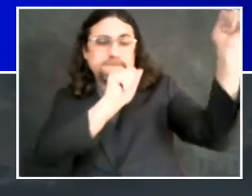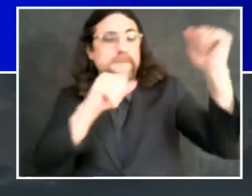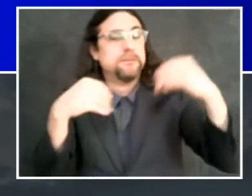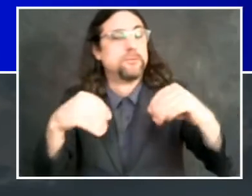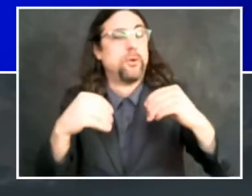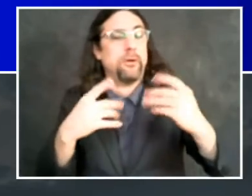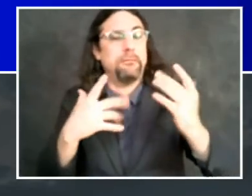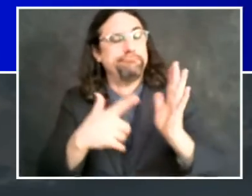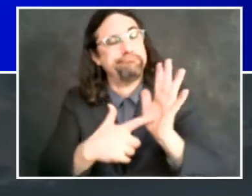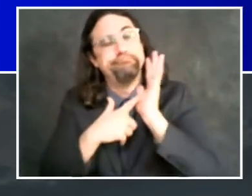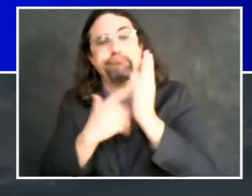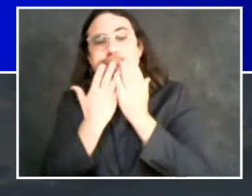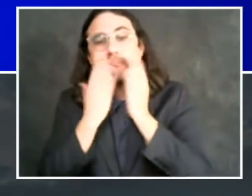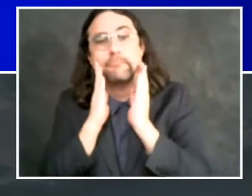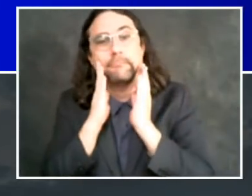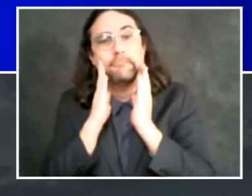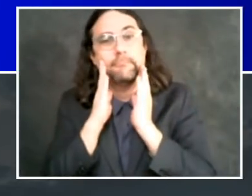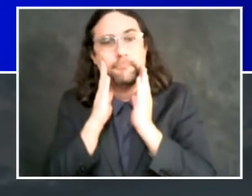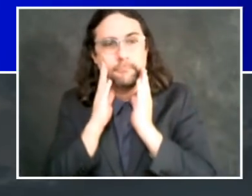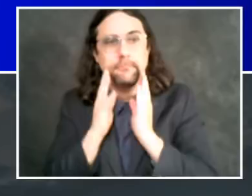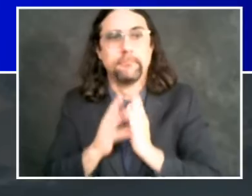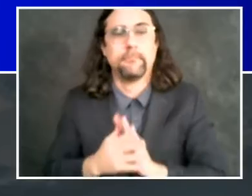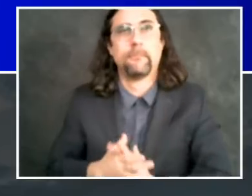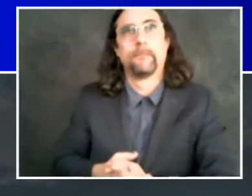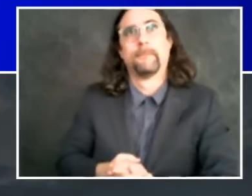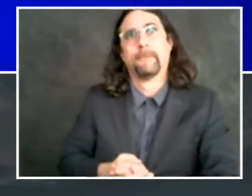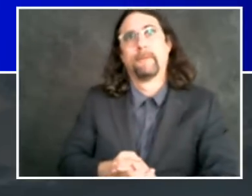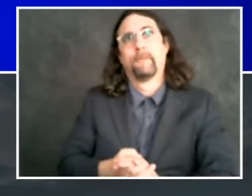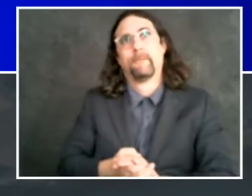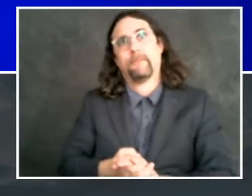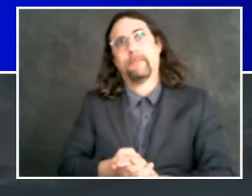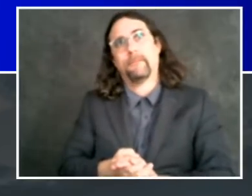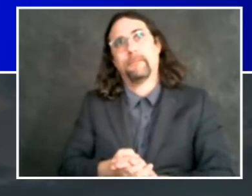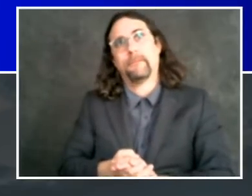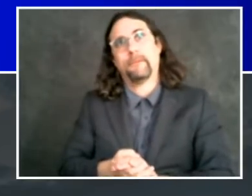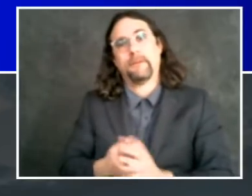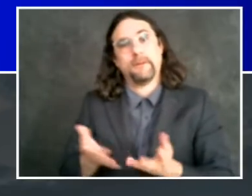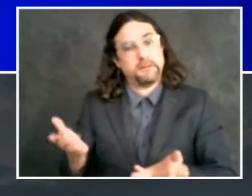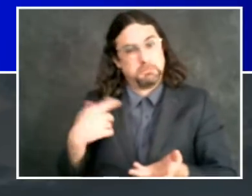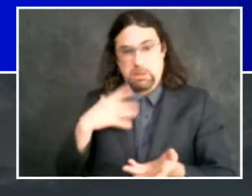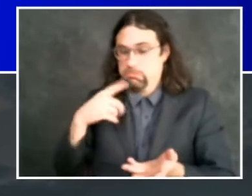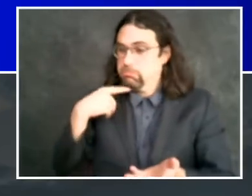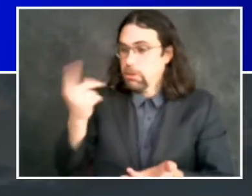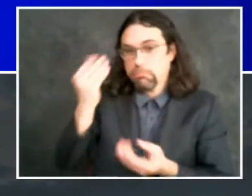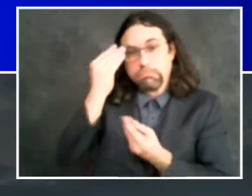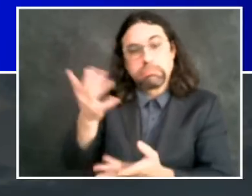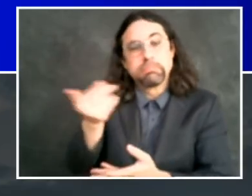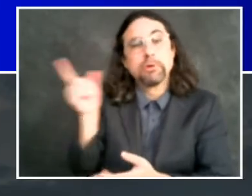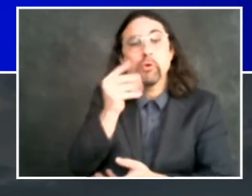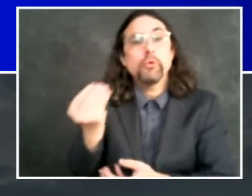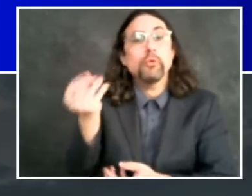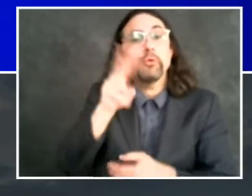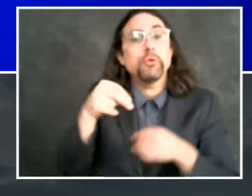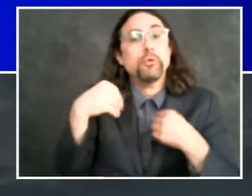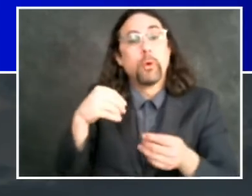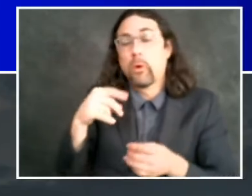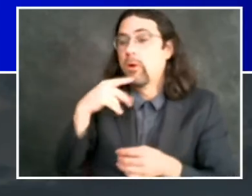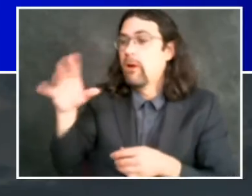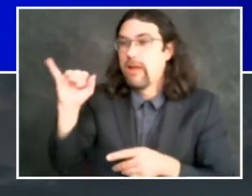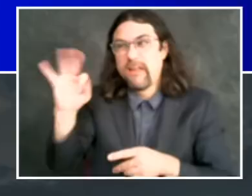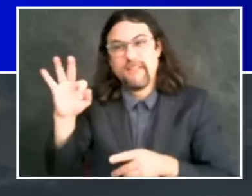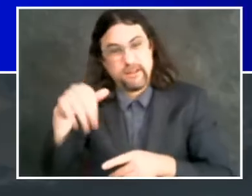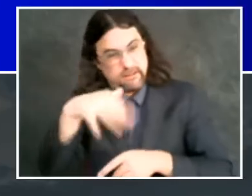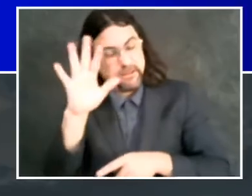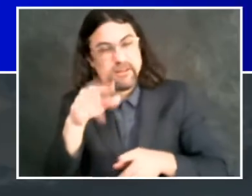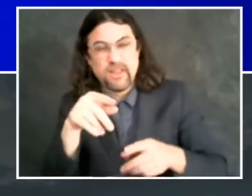including NYPD, we will be there right away. No one goes into a grocery store, a supermarket, or a pharmacy